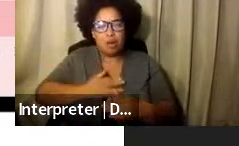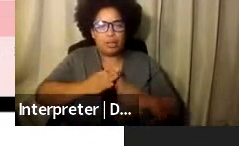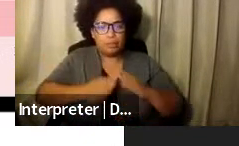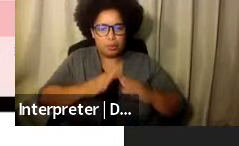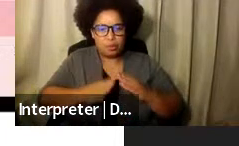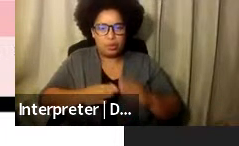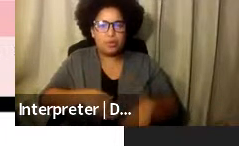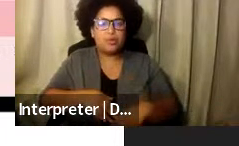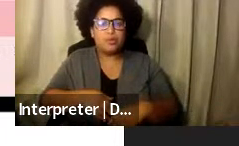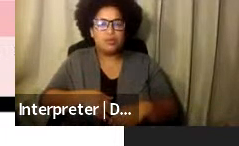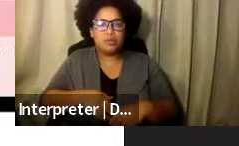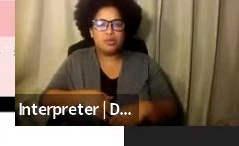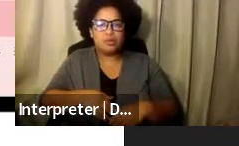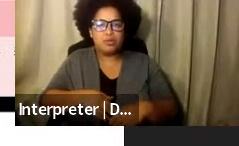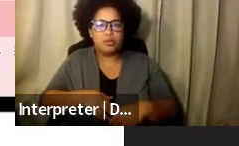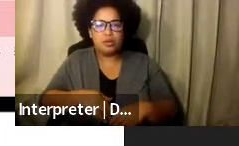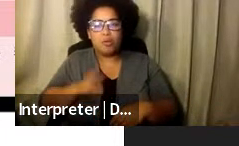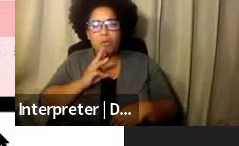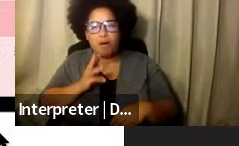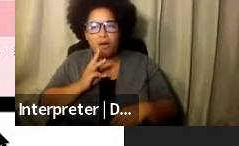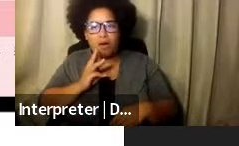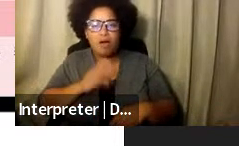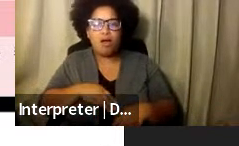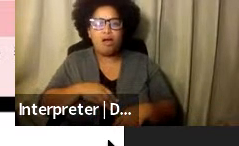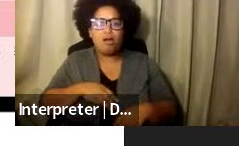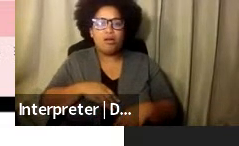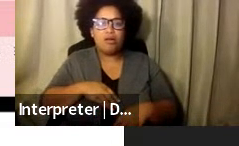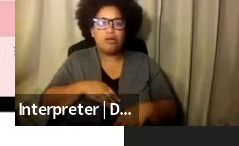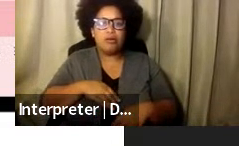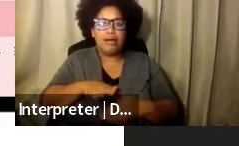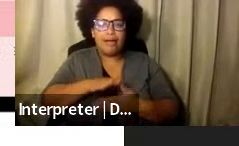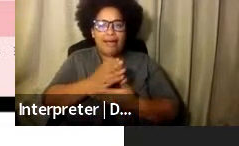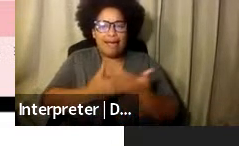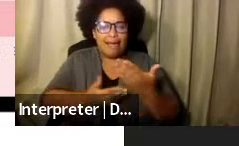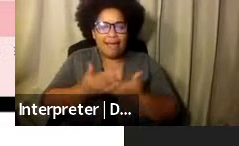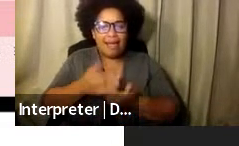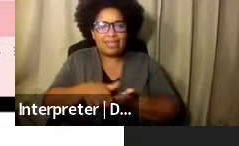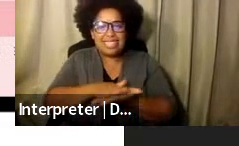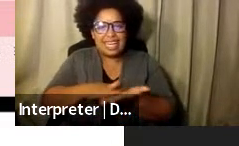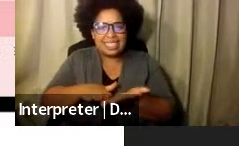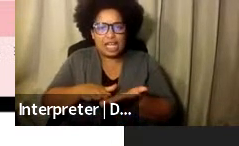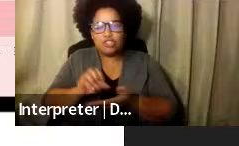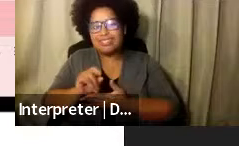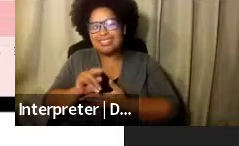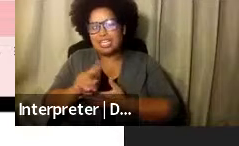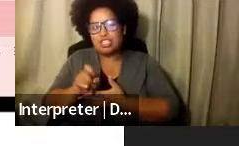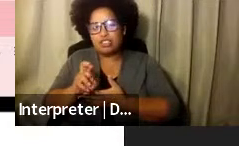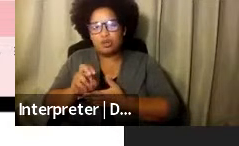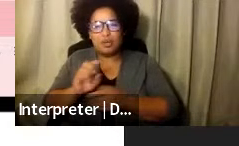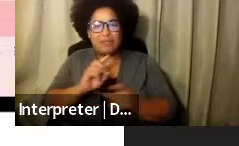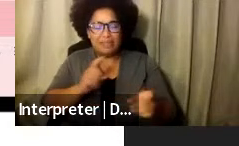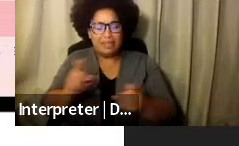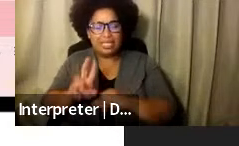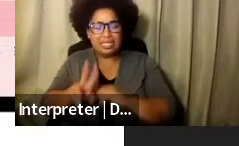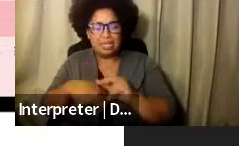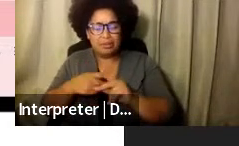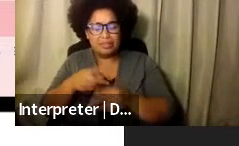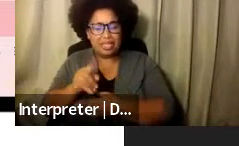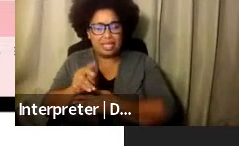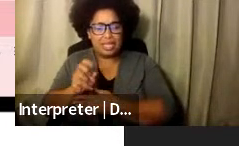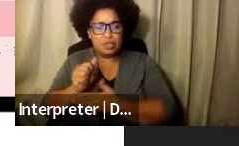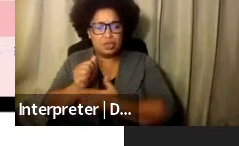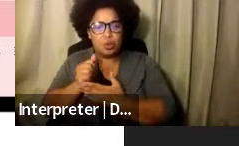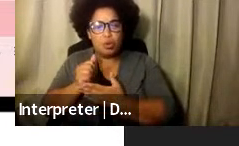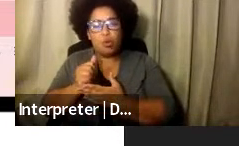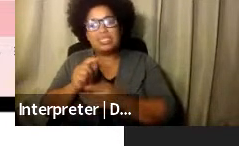hand sanitizer, water, COVID tests, and more. We, the youth mobilizers, have distributed these hygiene kits to shelter homes